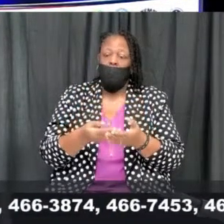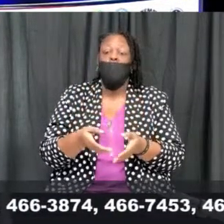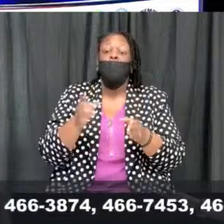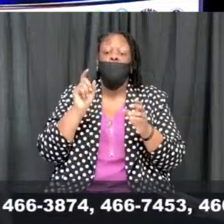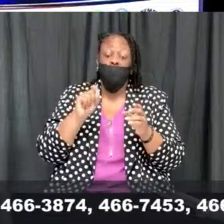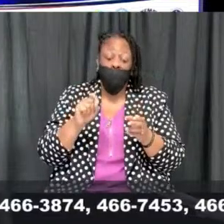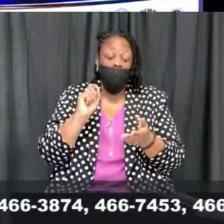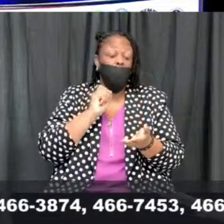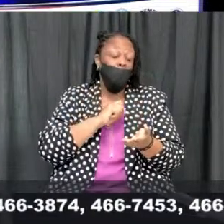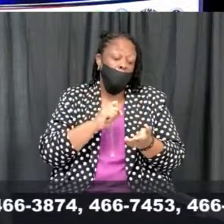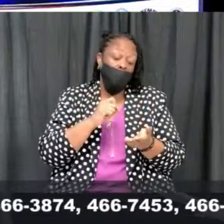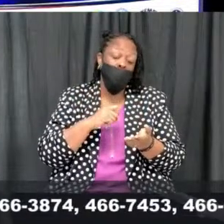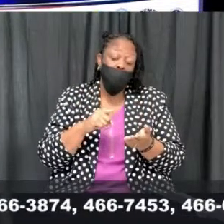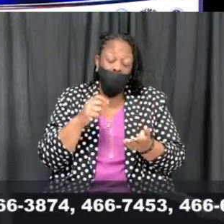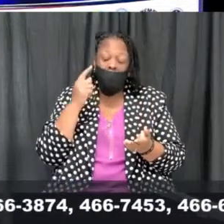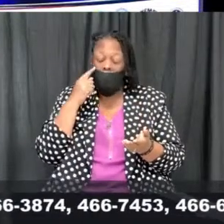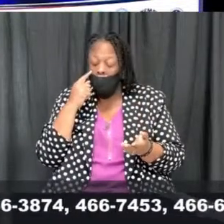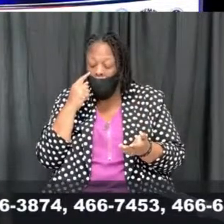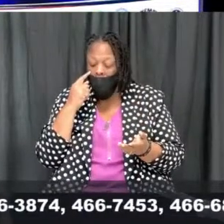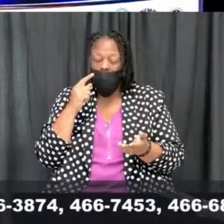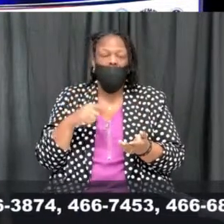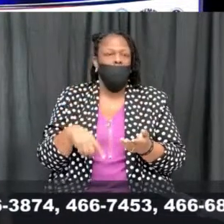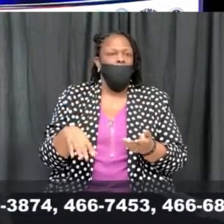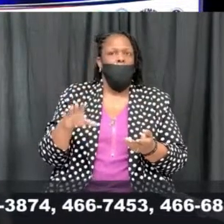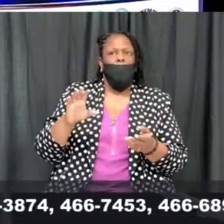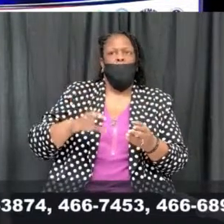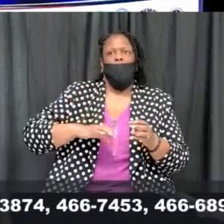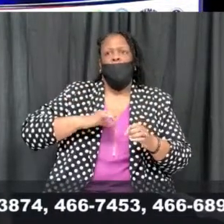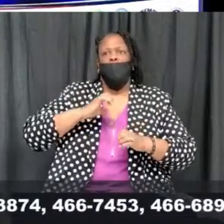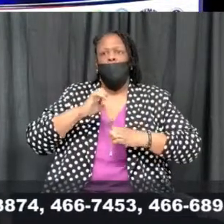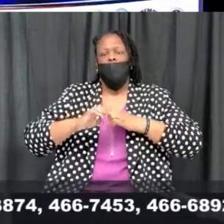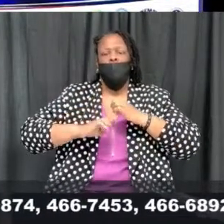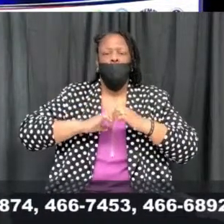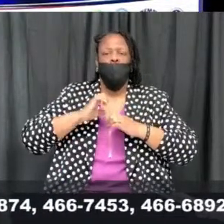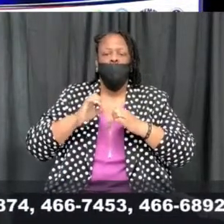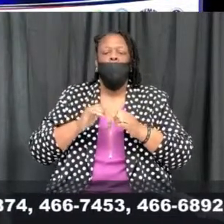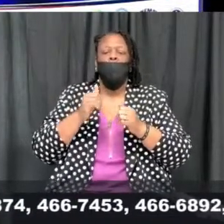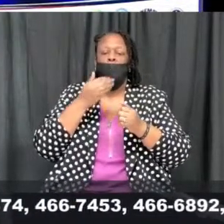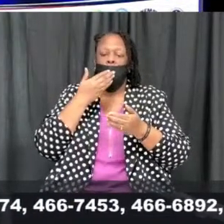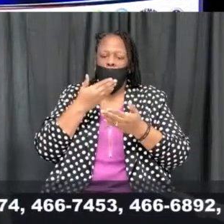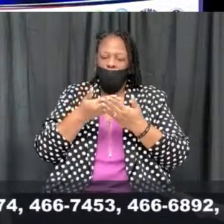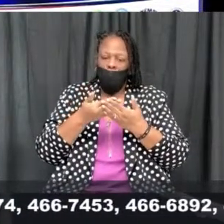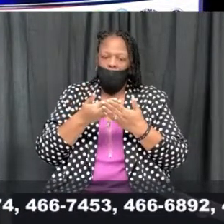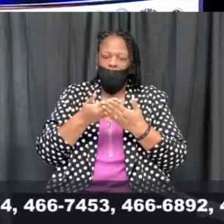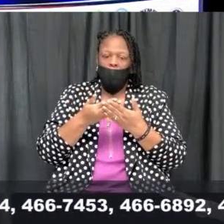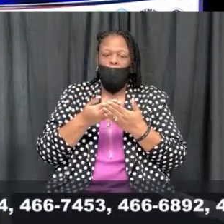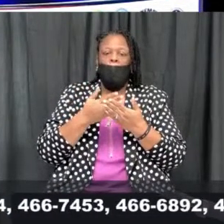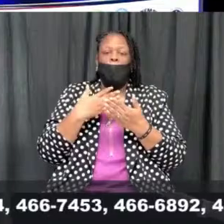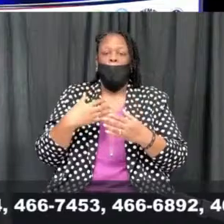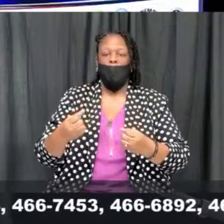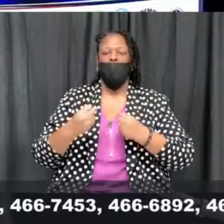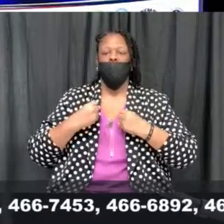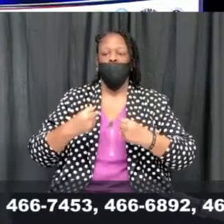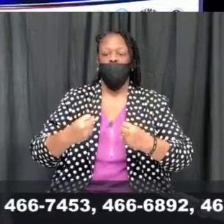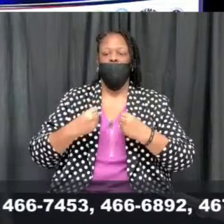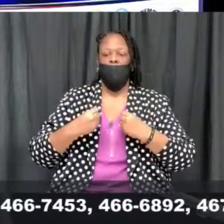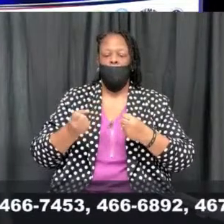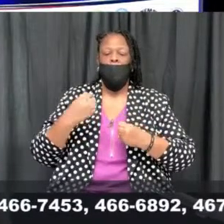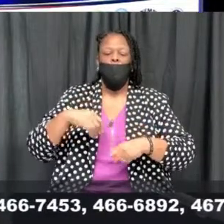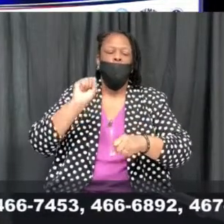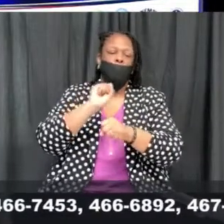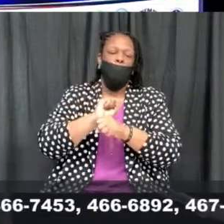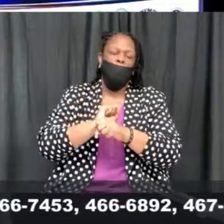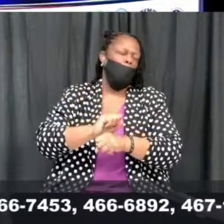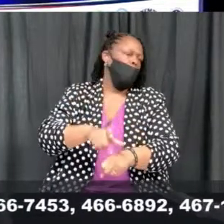detail-oriented, emotionally stable, functioning in very stressful environments, and have the physical endurance to work long